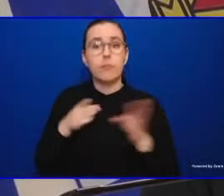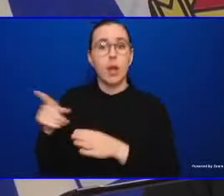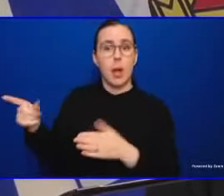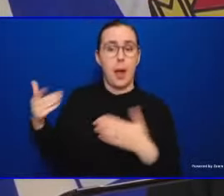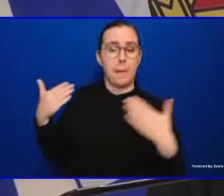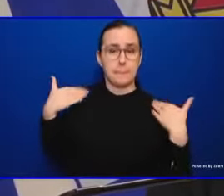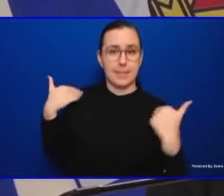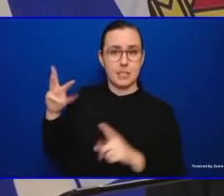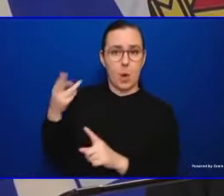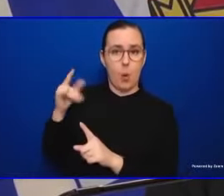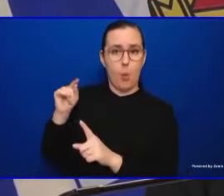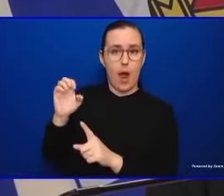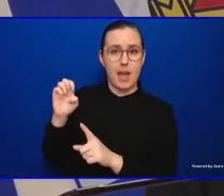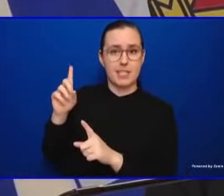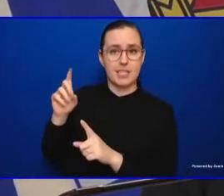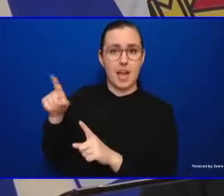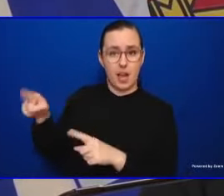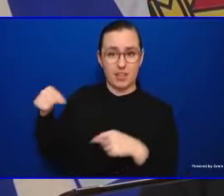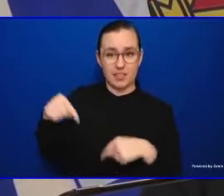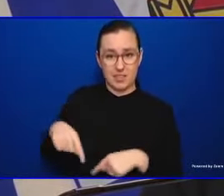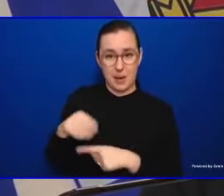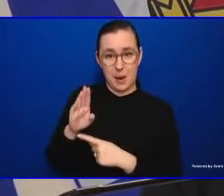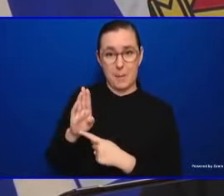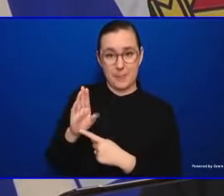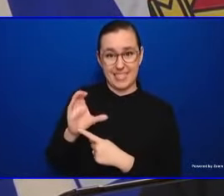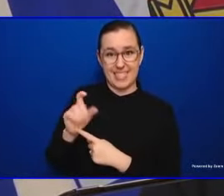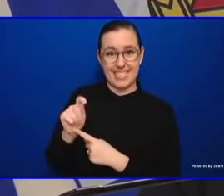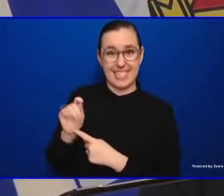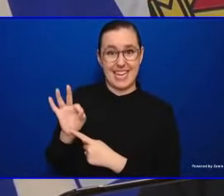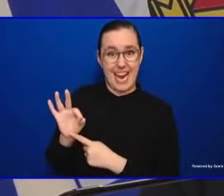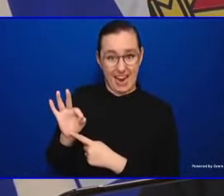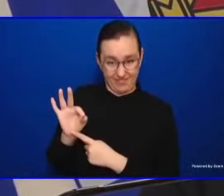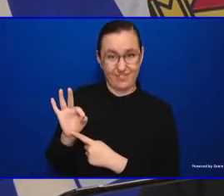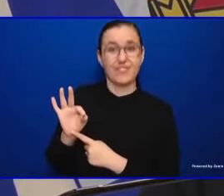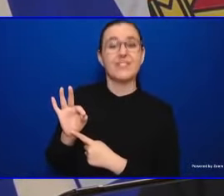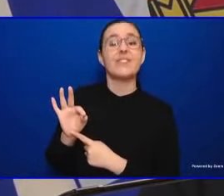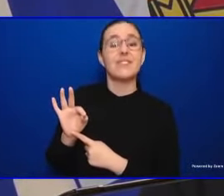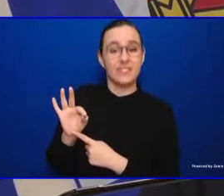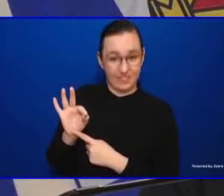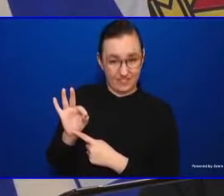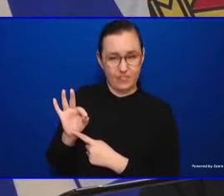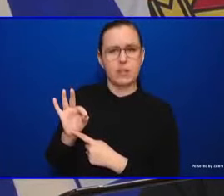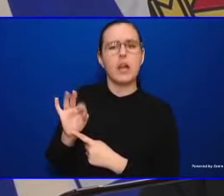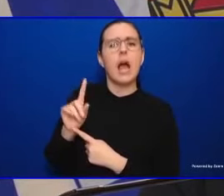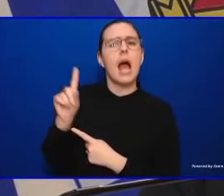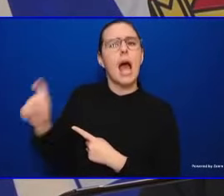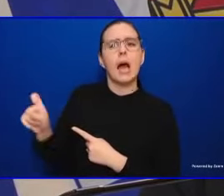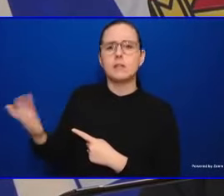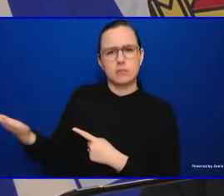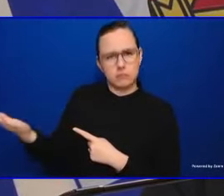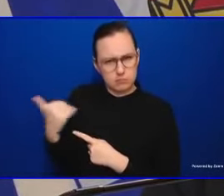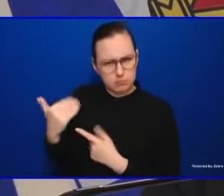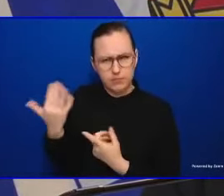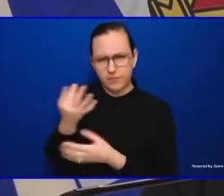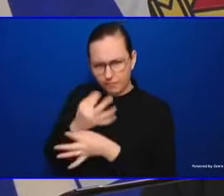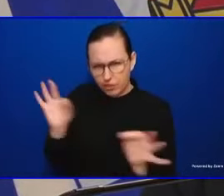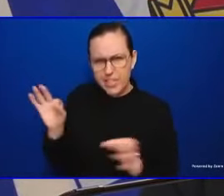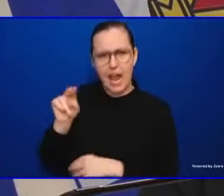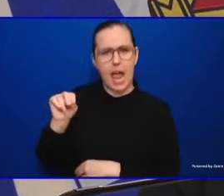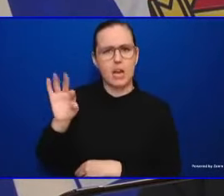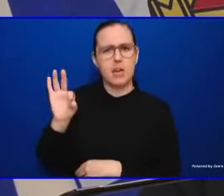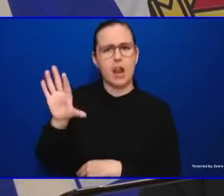them. Why won't your ministry offer this? Thanks. So I think we need to put things into